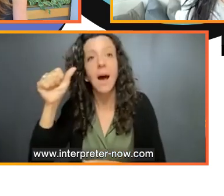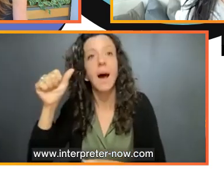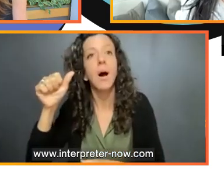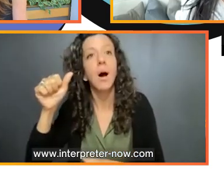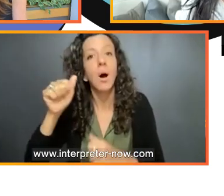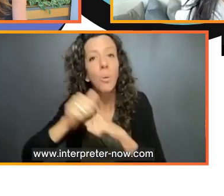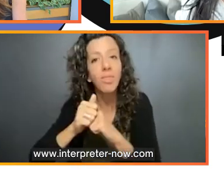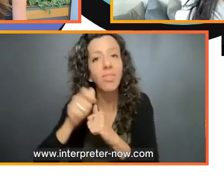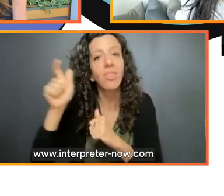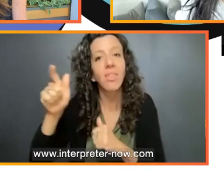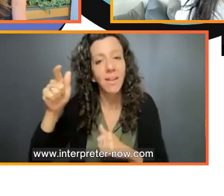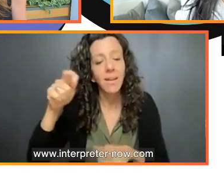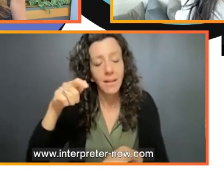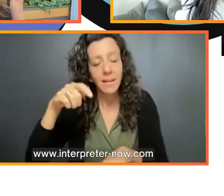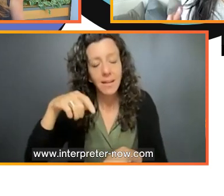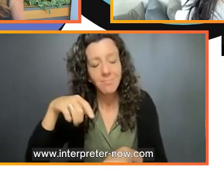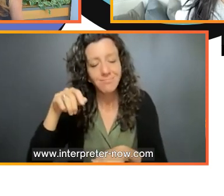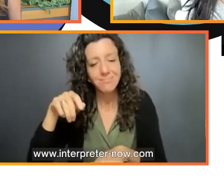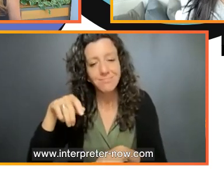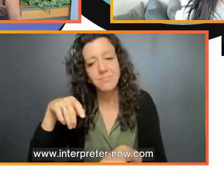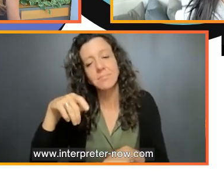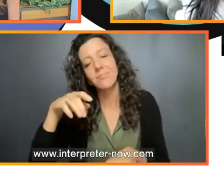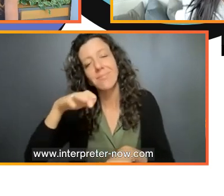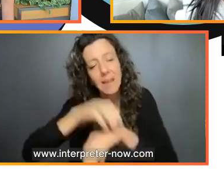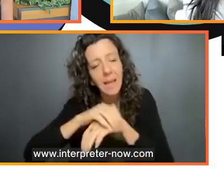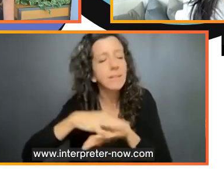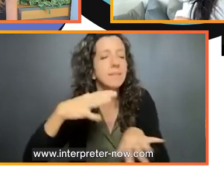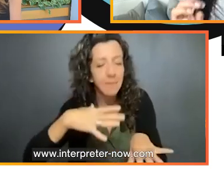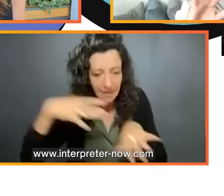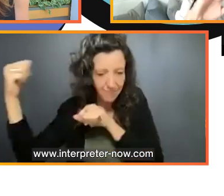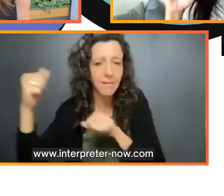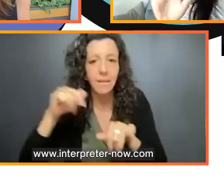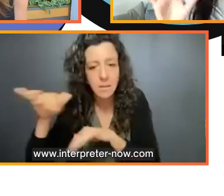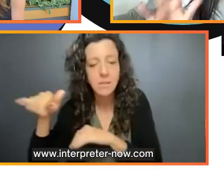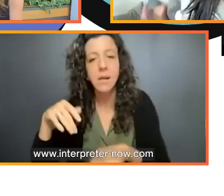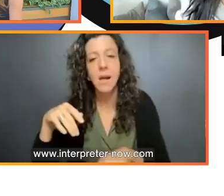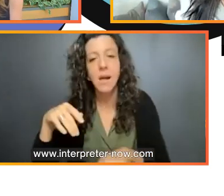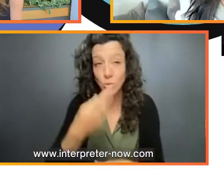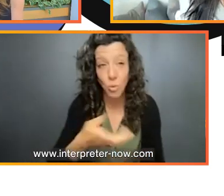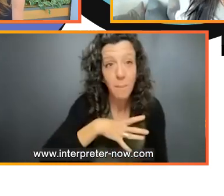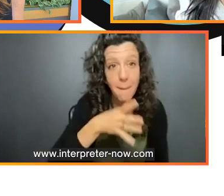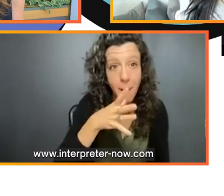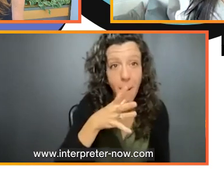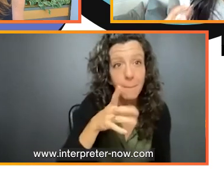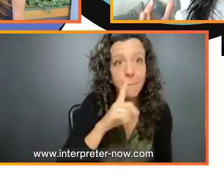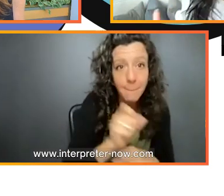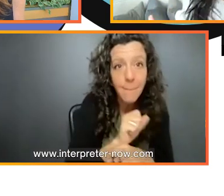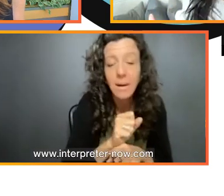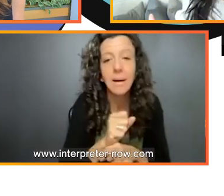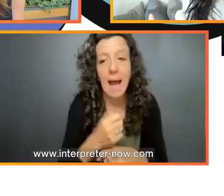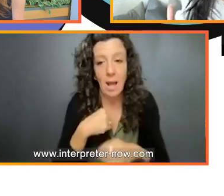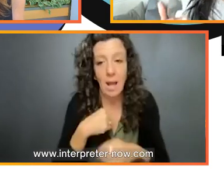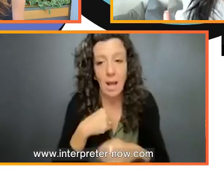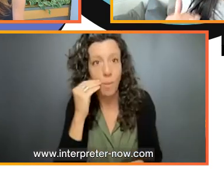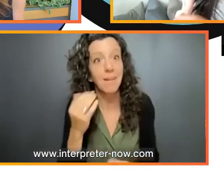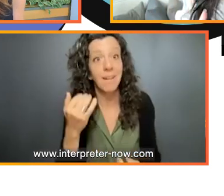in his 70s, wake up from nightmares screaming, they're coming to get us. They're coming to get us. So I can't, and my mom was in vitro when a lot of this was